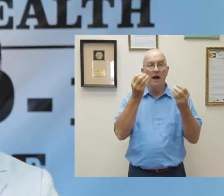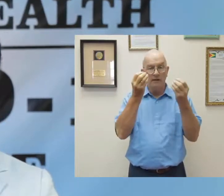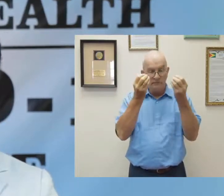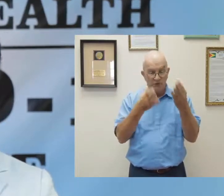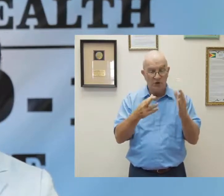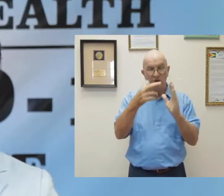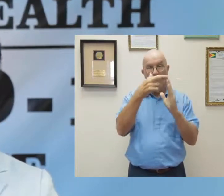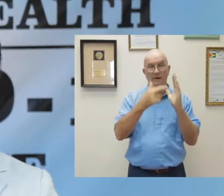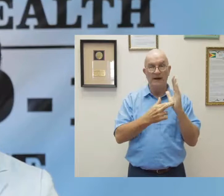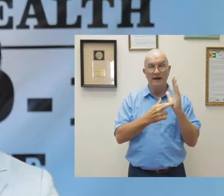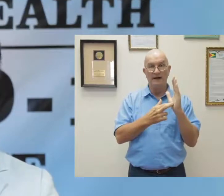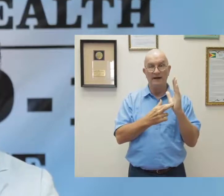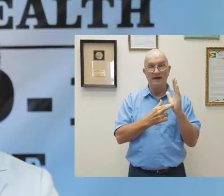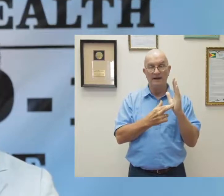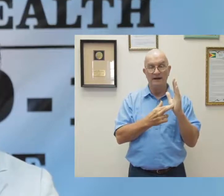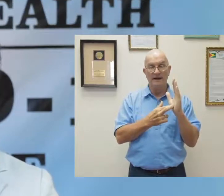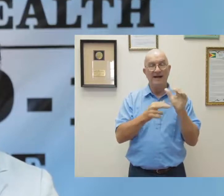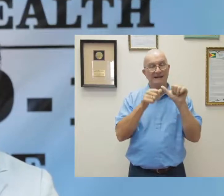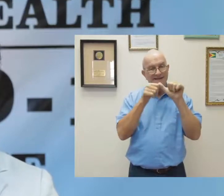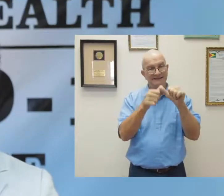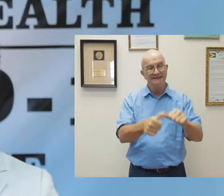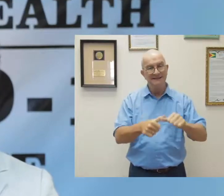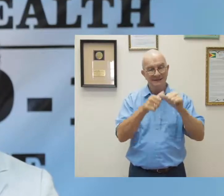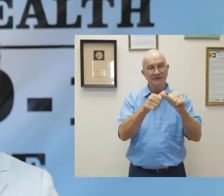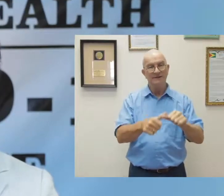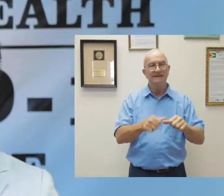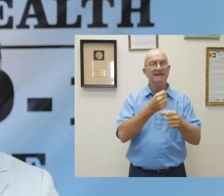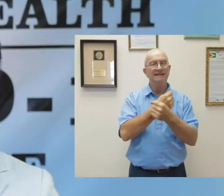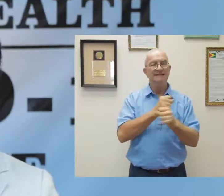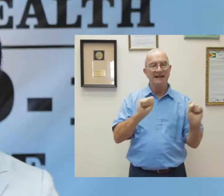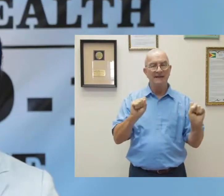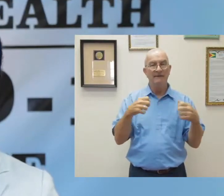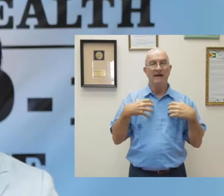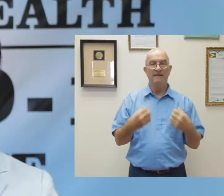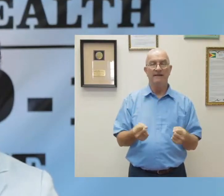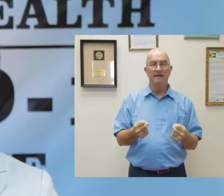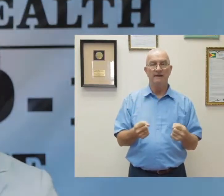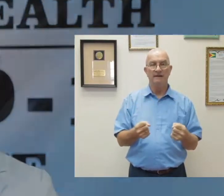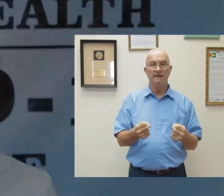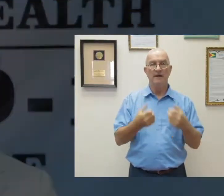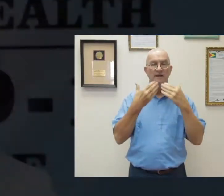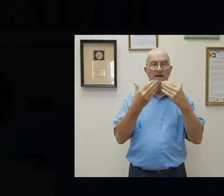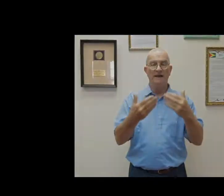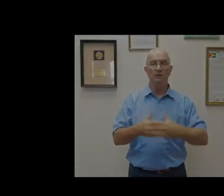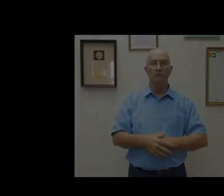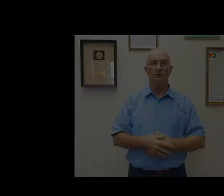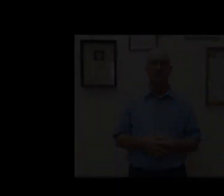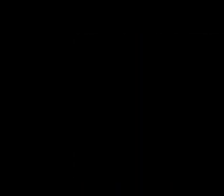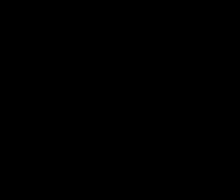guidelines provided and continue to stay safe and healthy. Thank you.